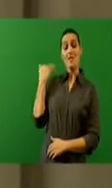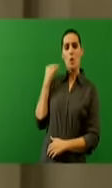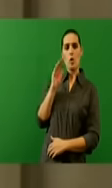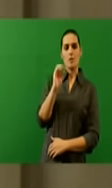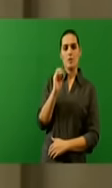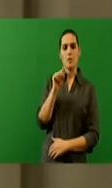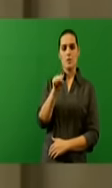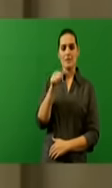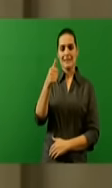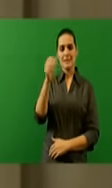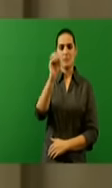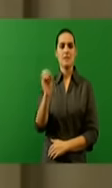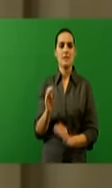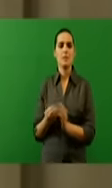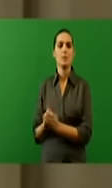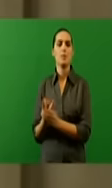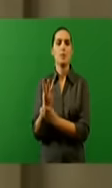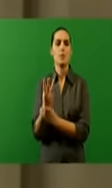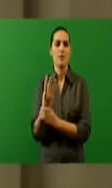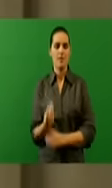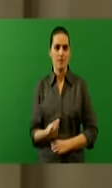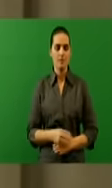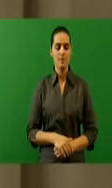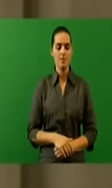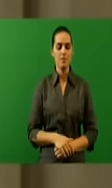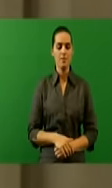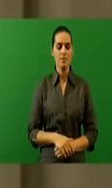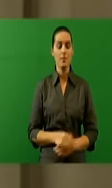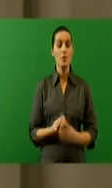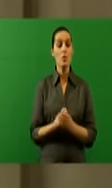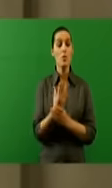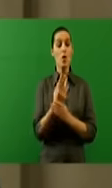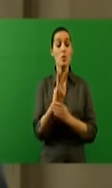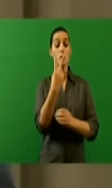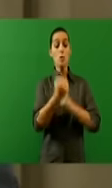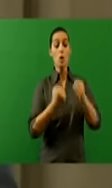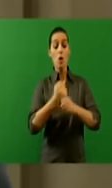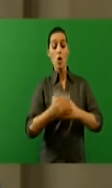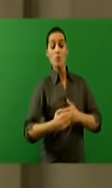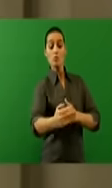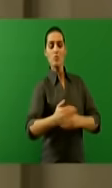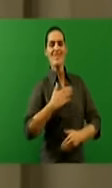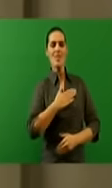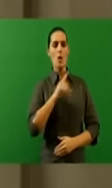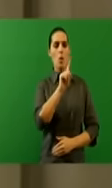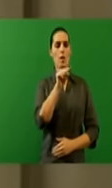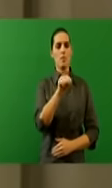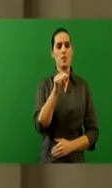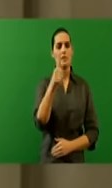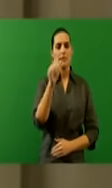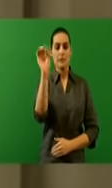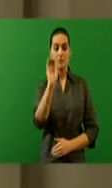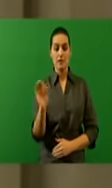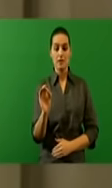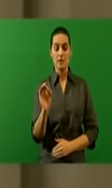Growth rates of 1.1% and 1.5% are forecast for the next 2 years, down from